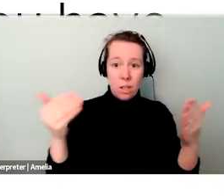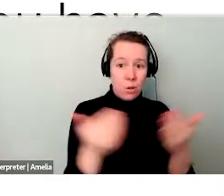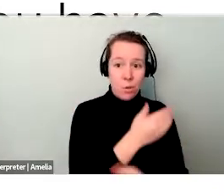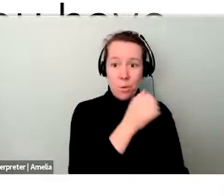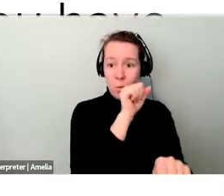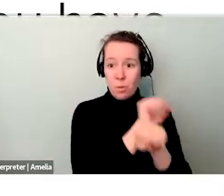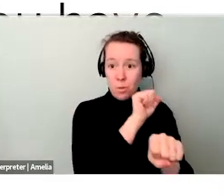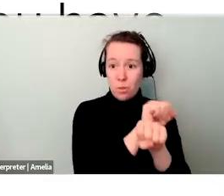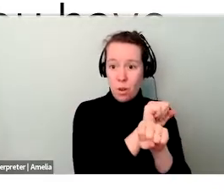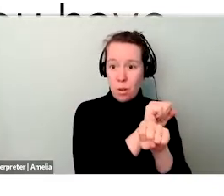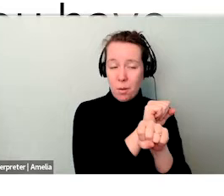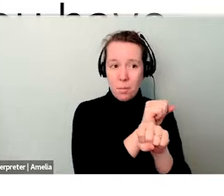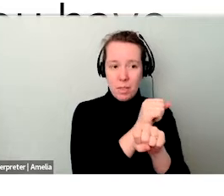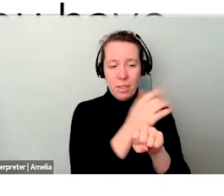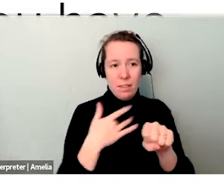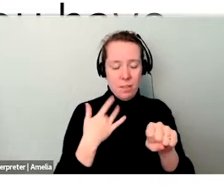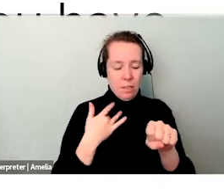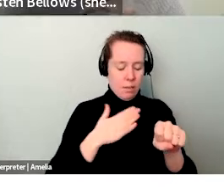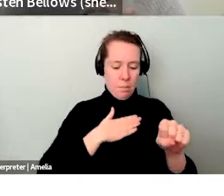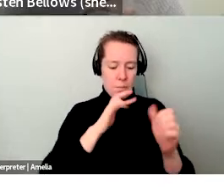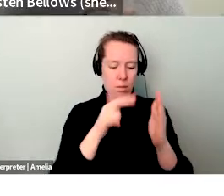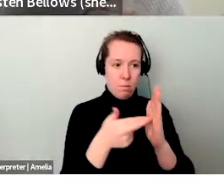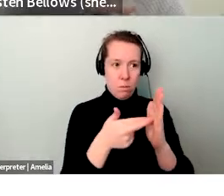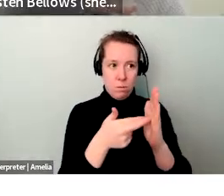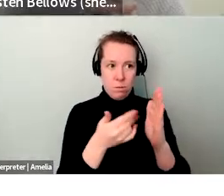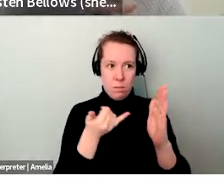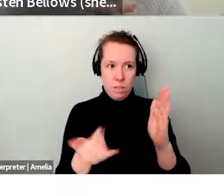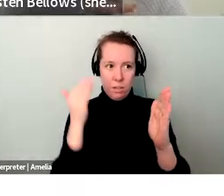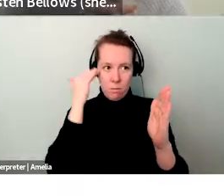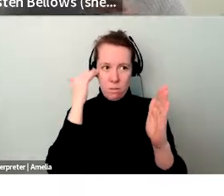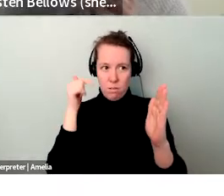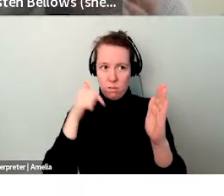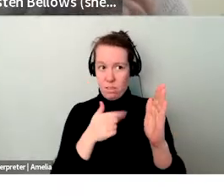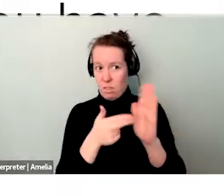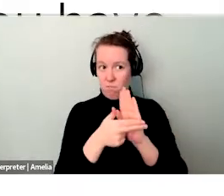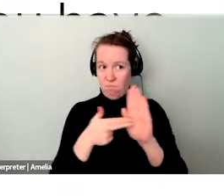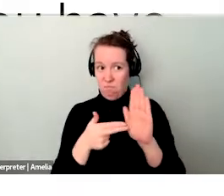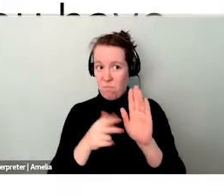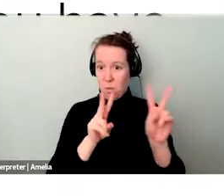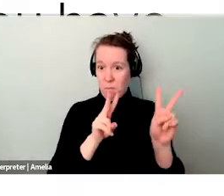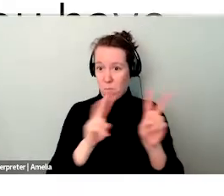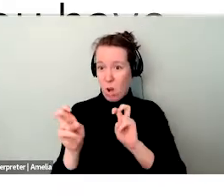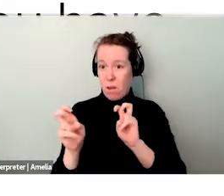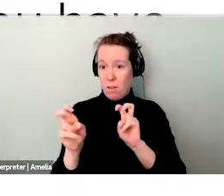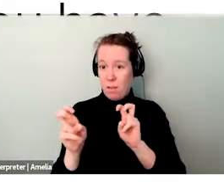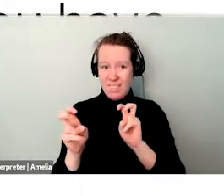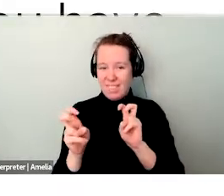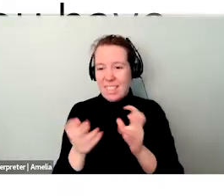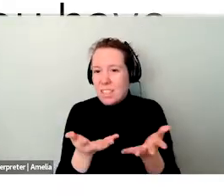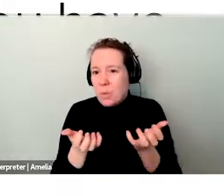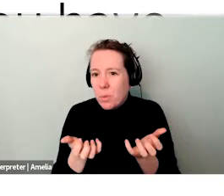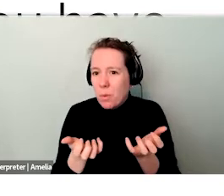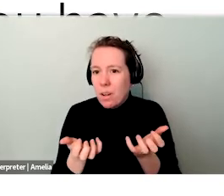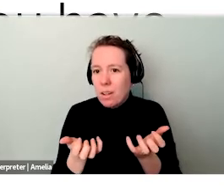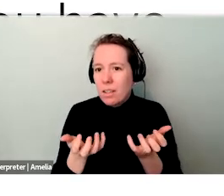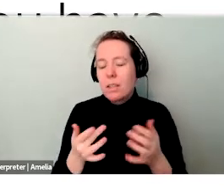be a problem in your next role. It's easy to say that, oh, accommodation is the right thing to do, everybody should